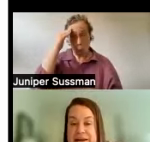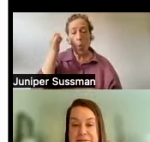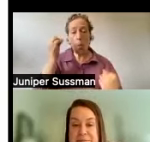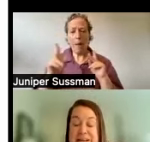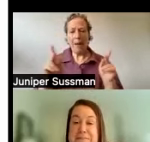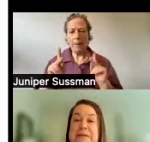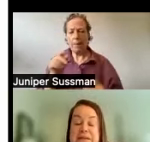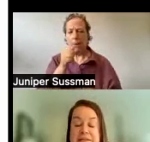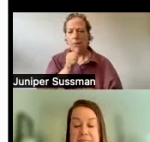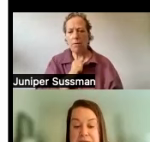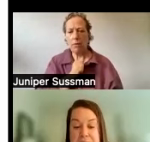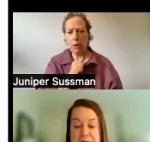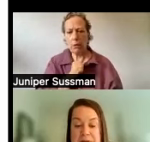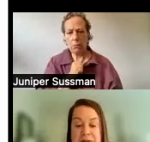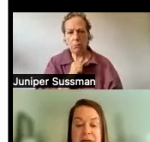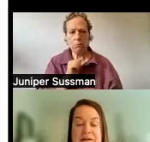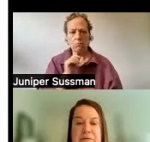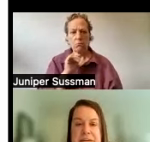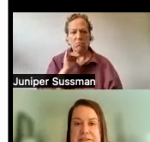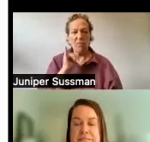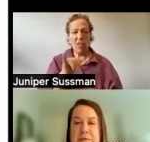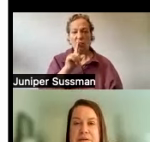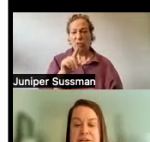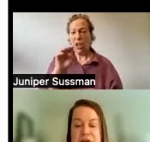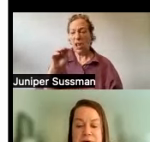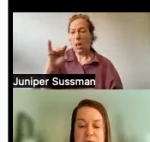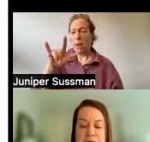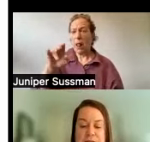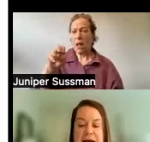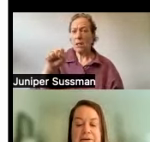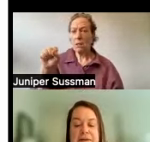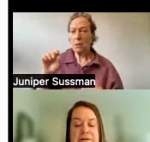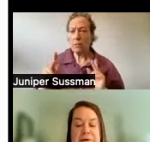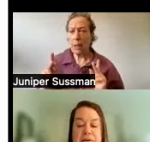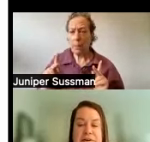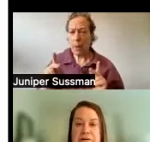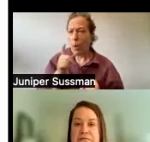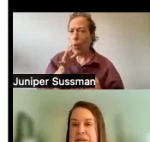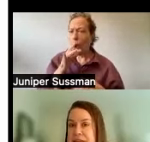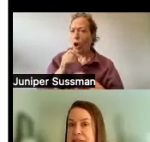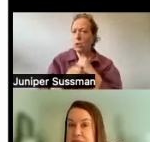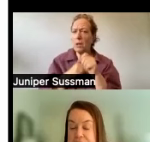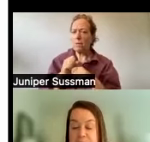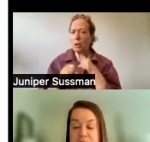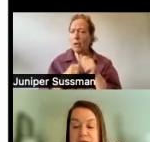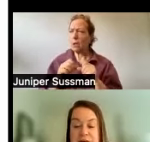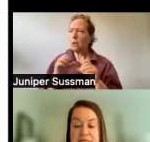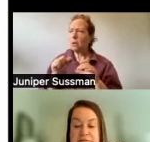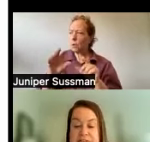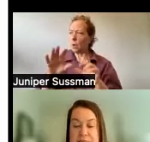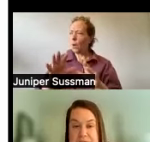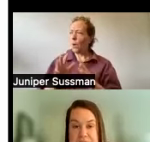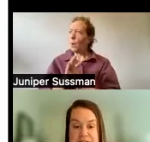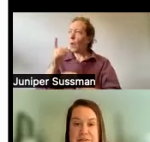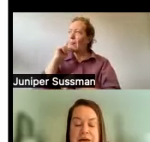of that estimate, that's millions of people. So I think it's important to know how to think about long COVID in the framework